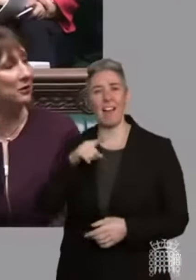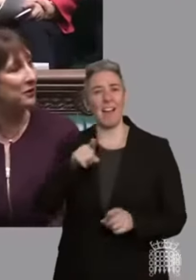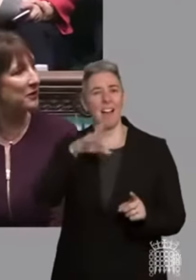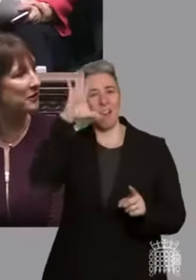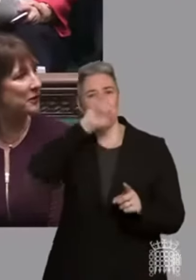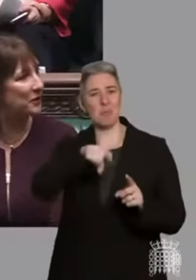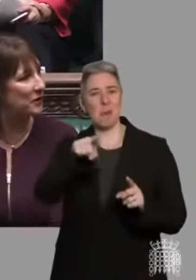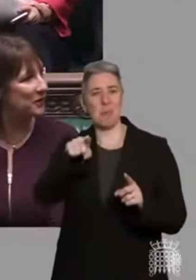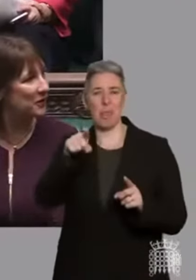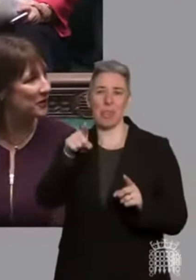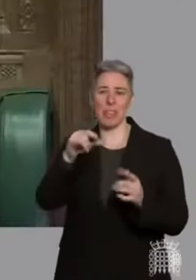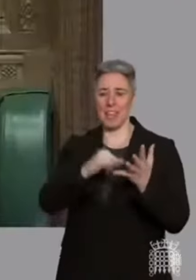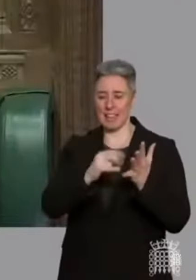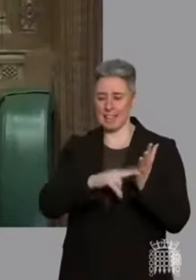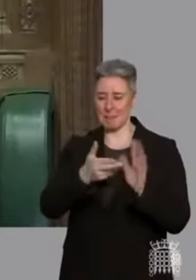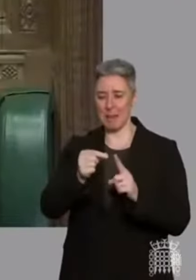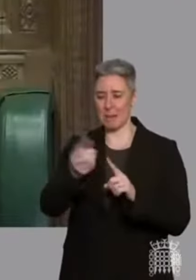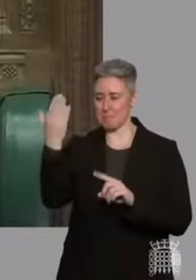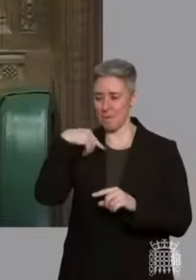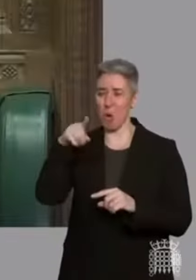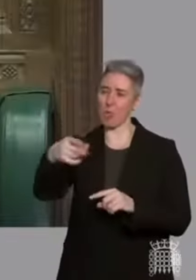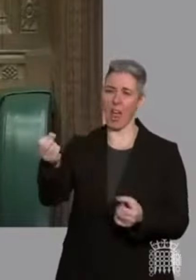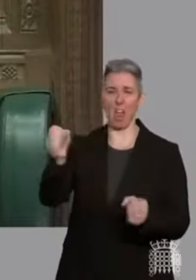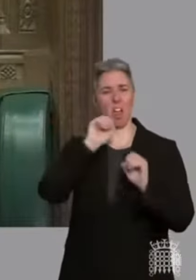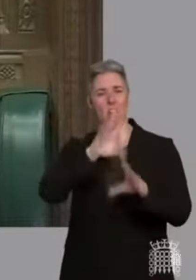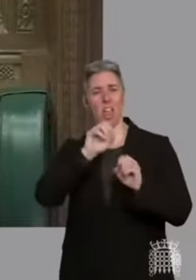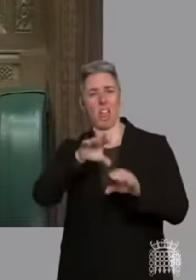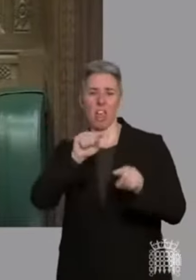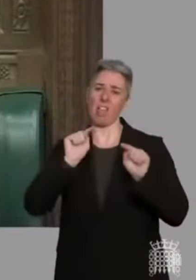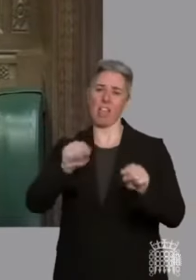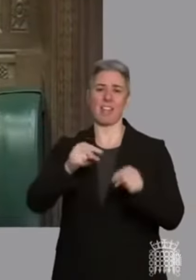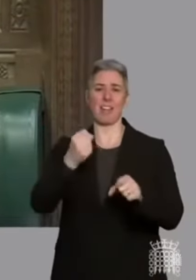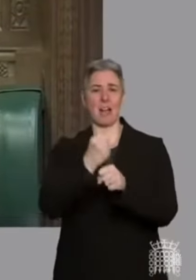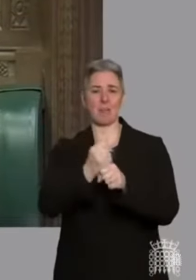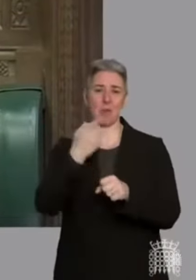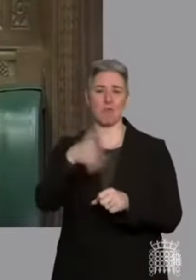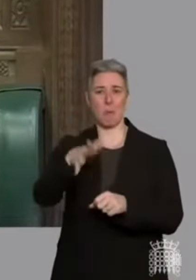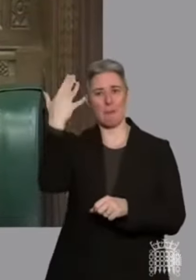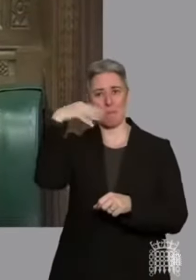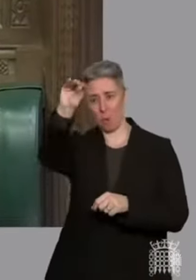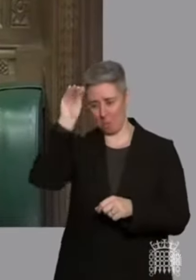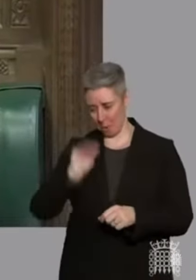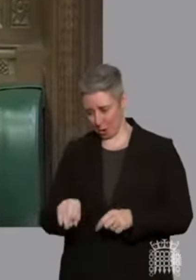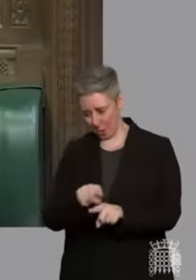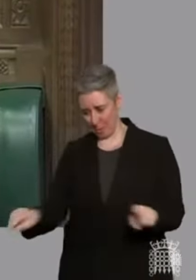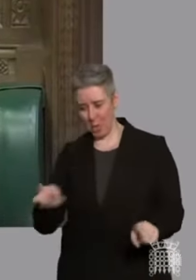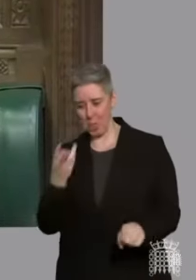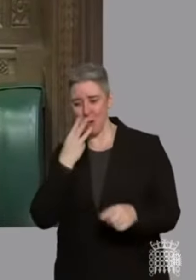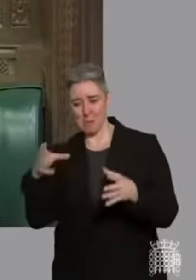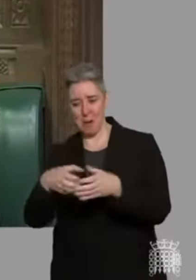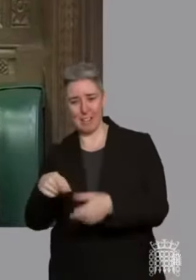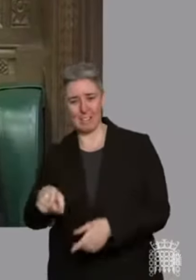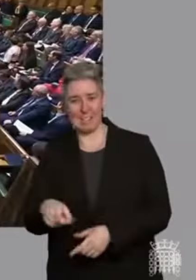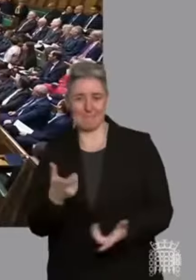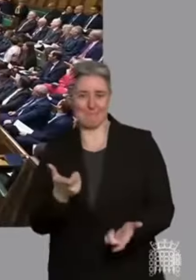Order. Mr. Dugan, I want... Order. Mr. Dugan, I want no more. Prime